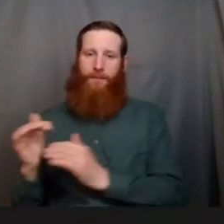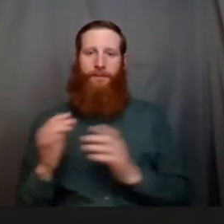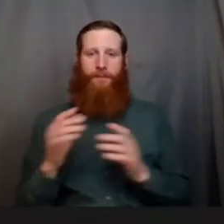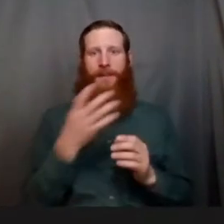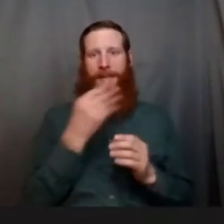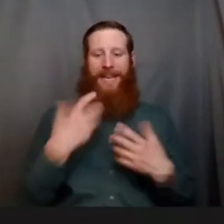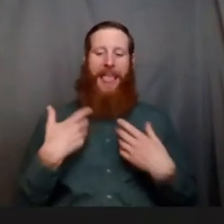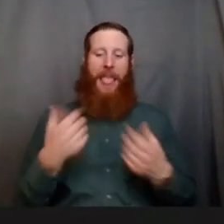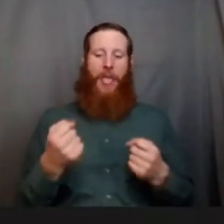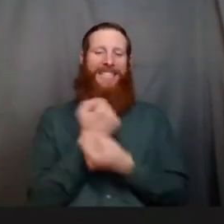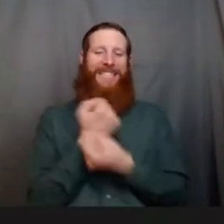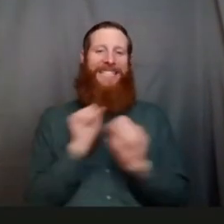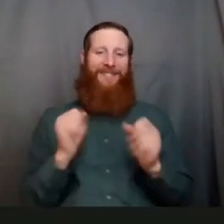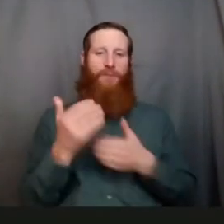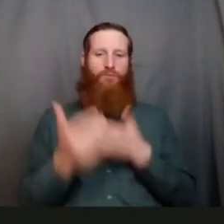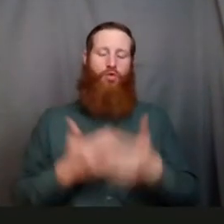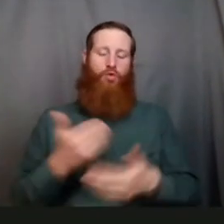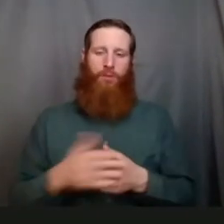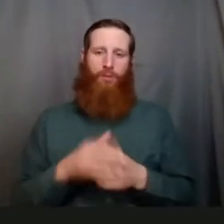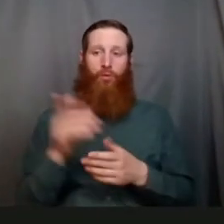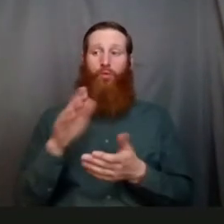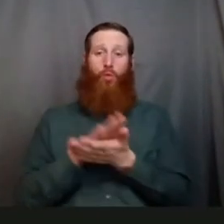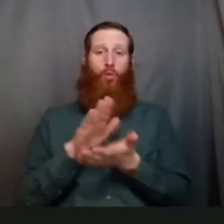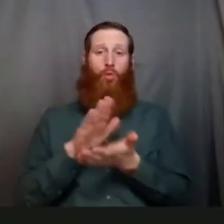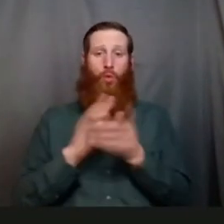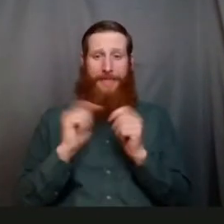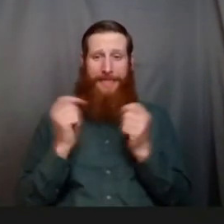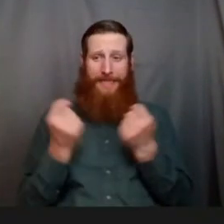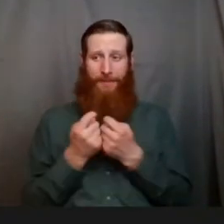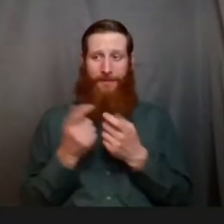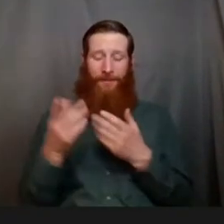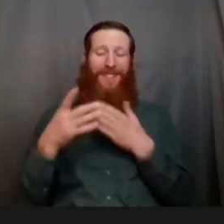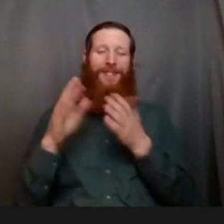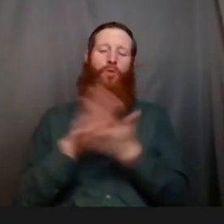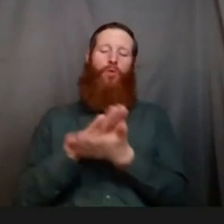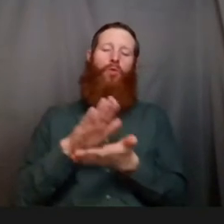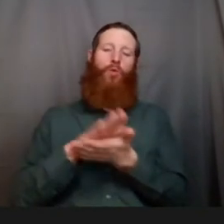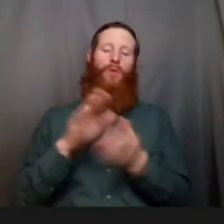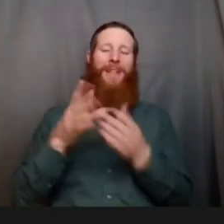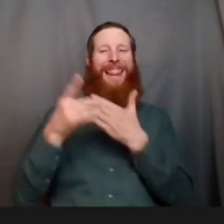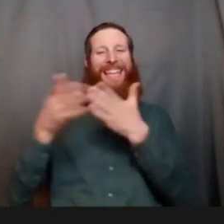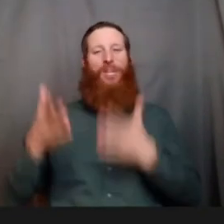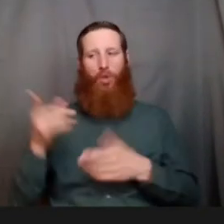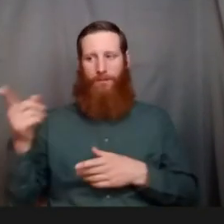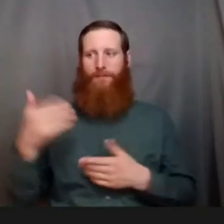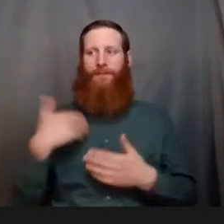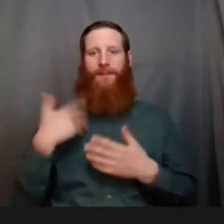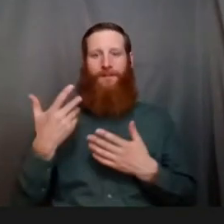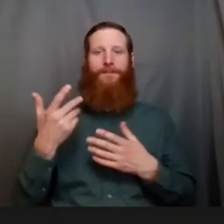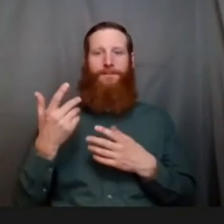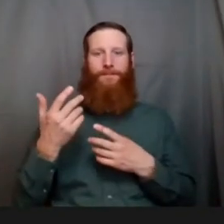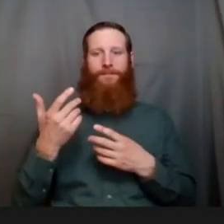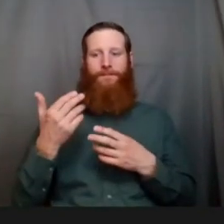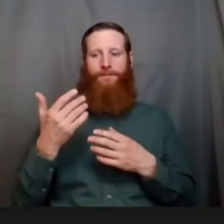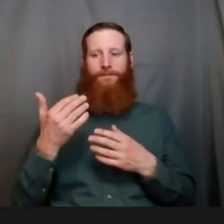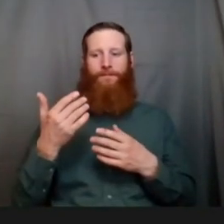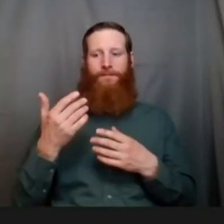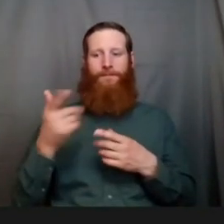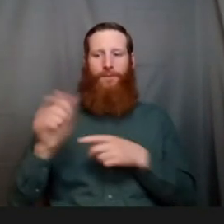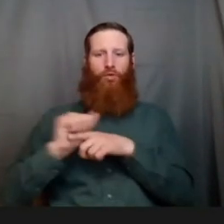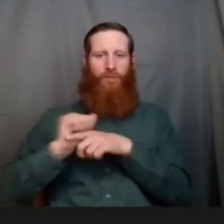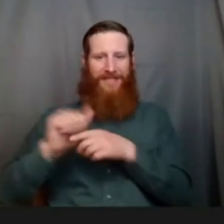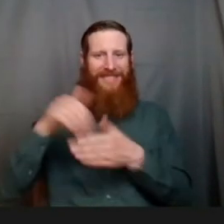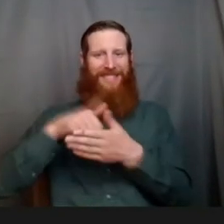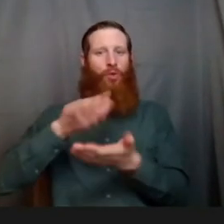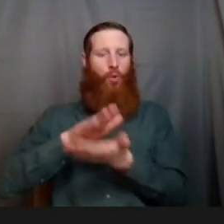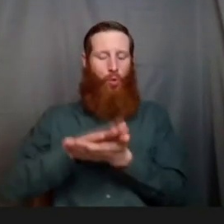we've trained our school teams, our school leaders on that. They are training school teams on this. And